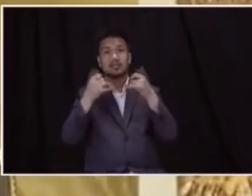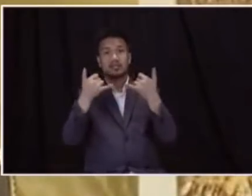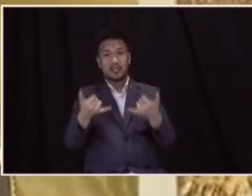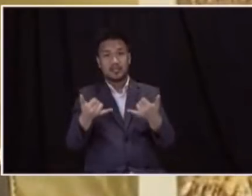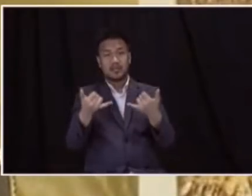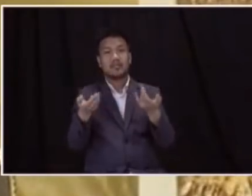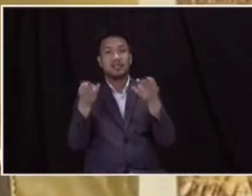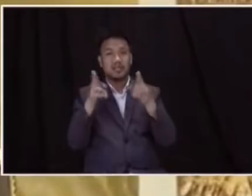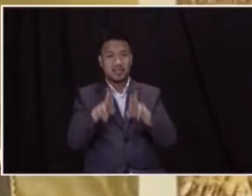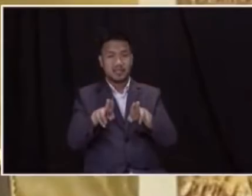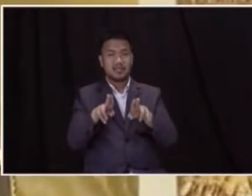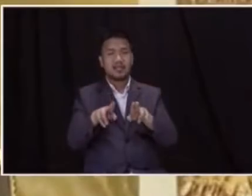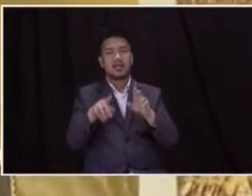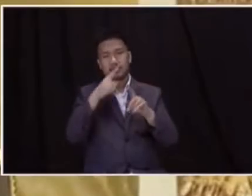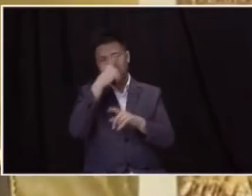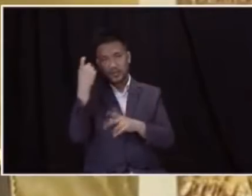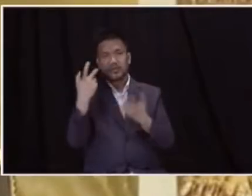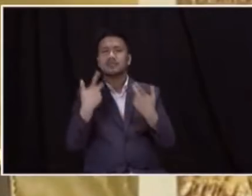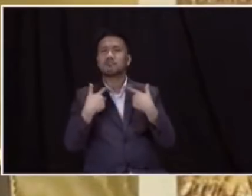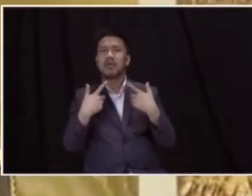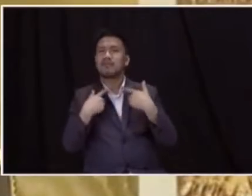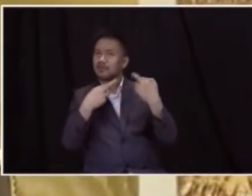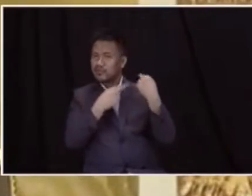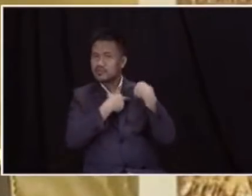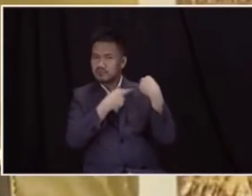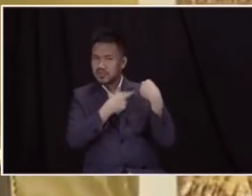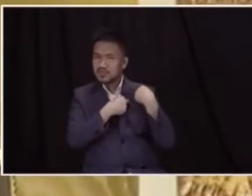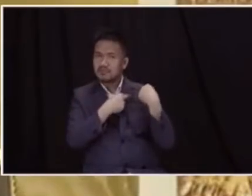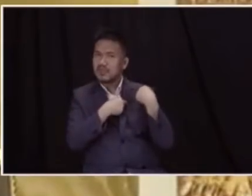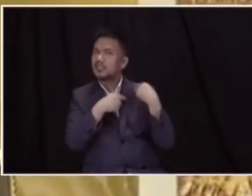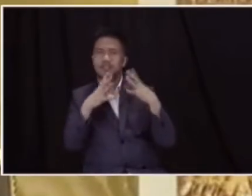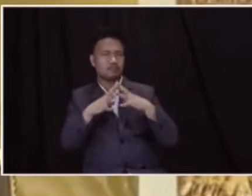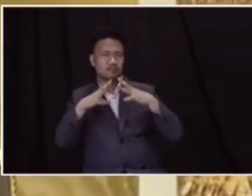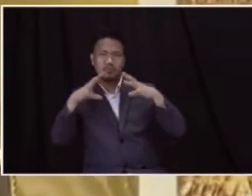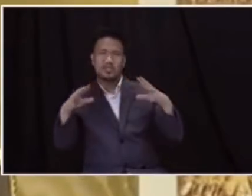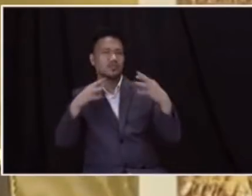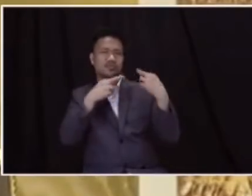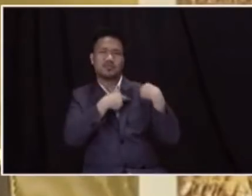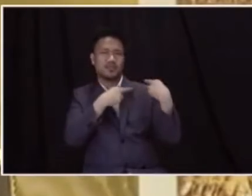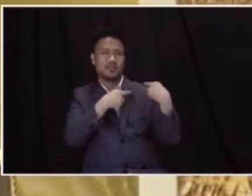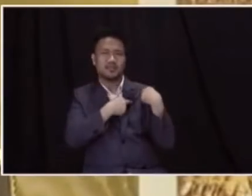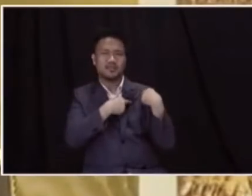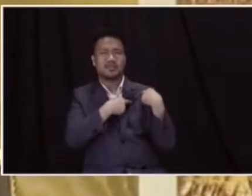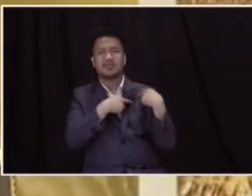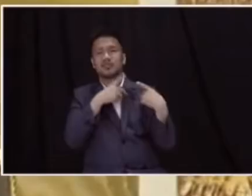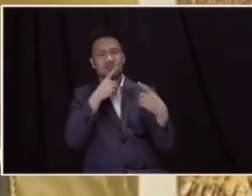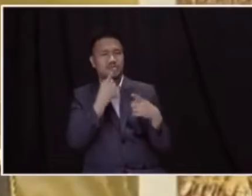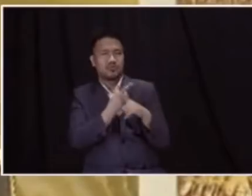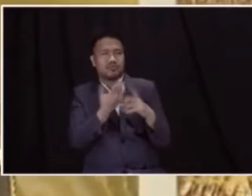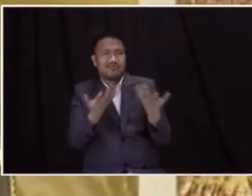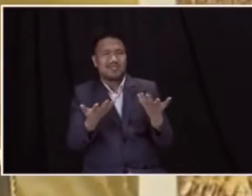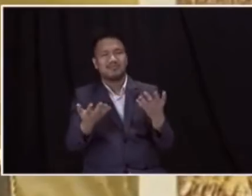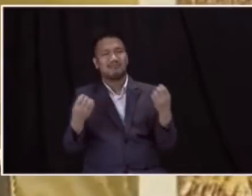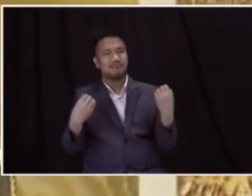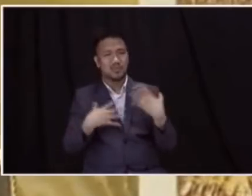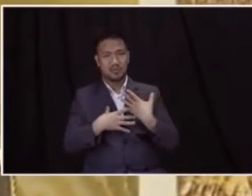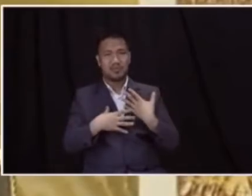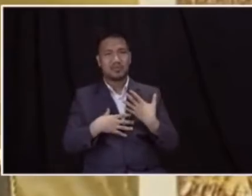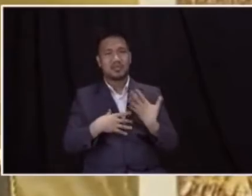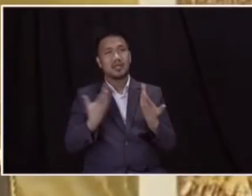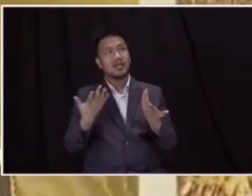moment, for the responsibility it brings is truly overwhelming. It